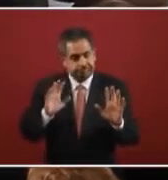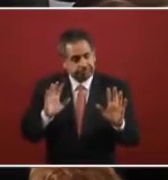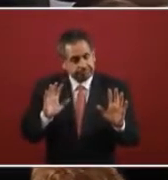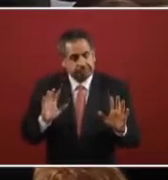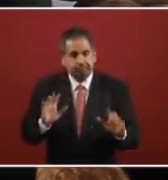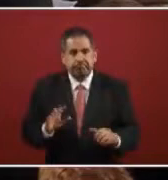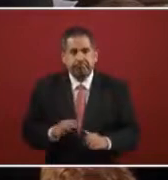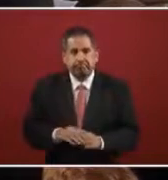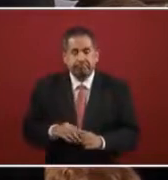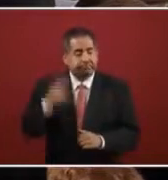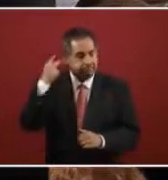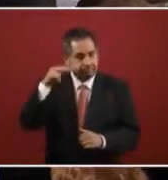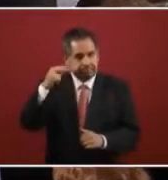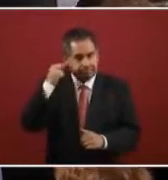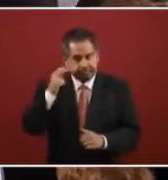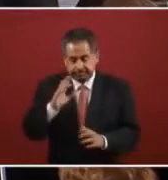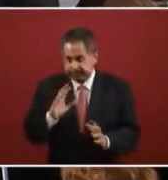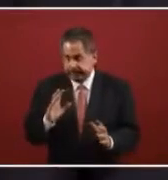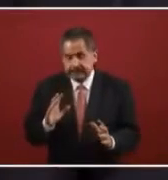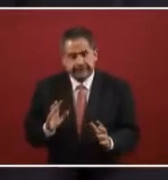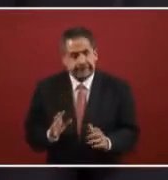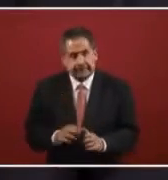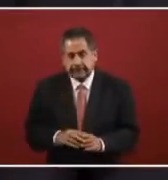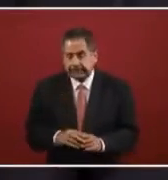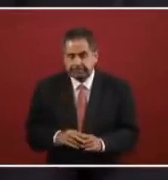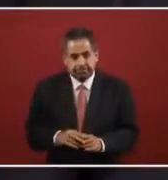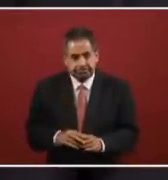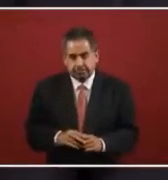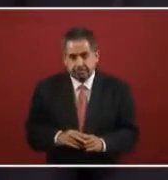of elective ni violence Veracruz. and murders.